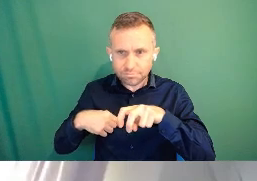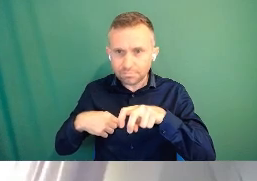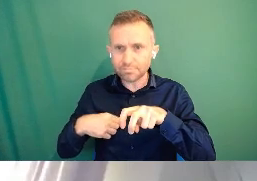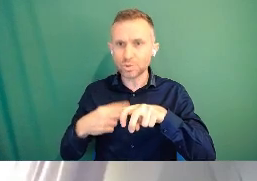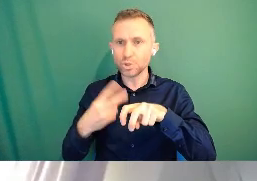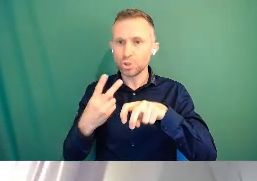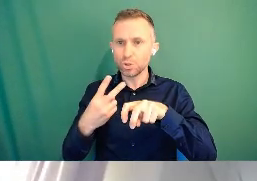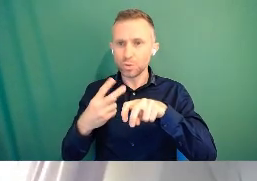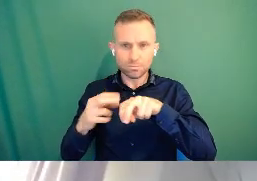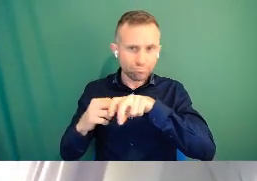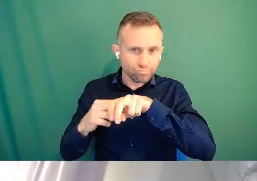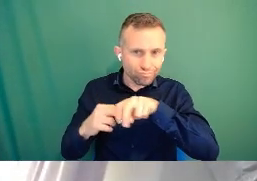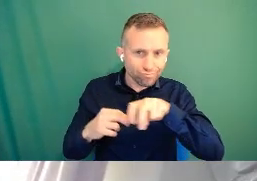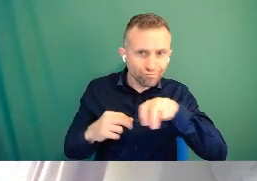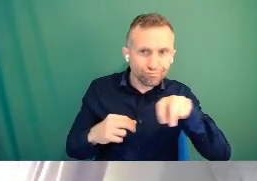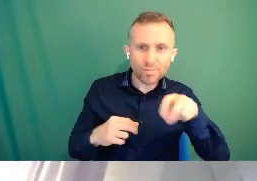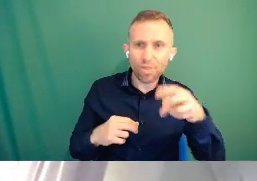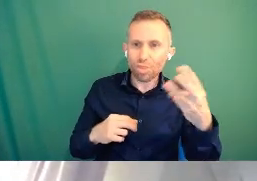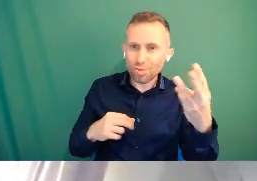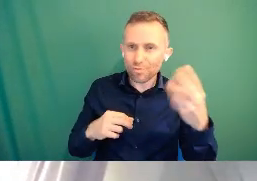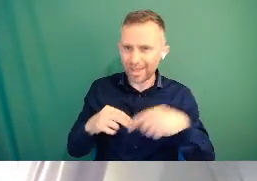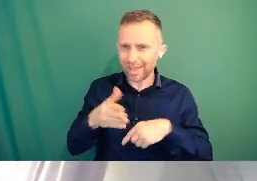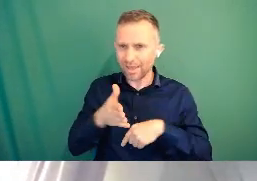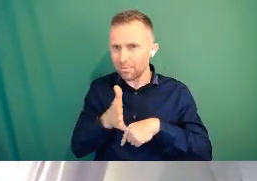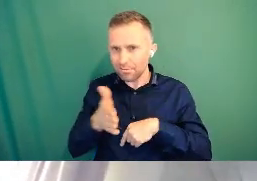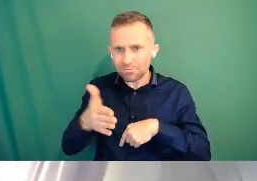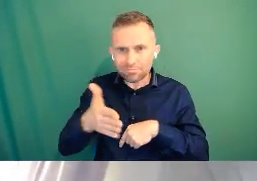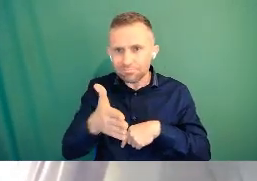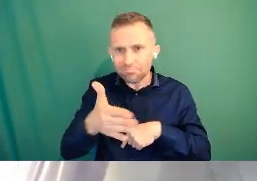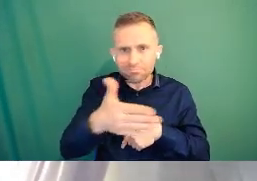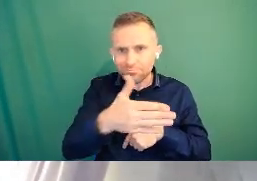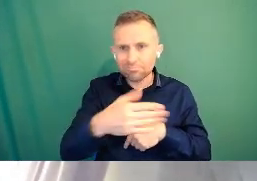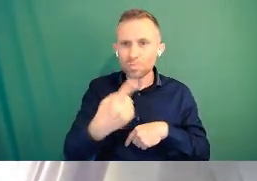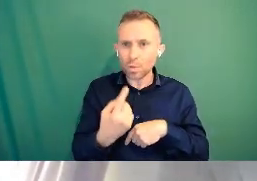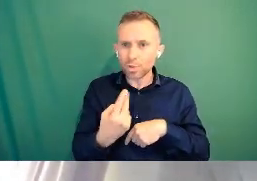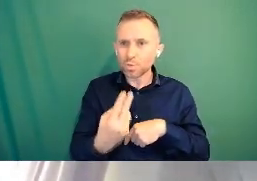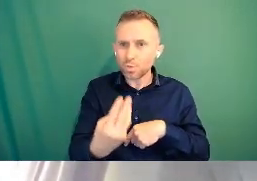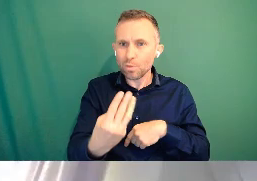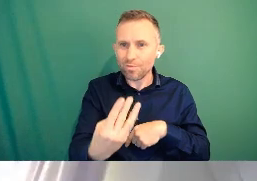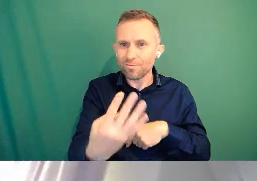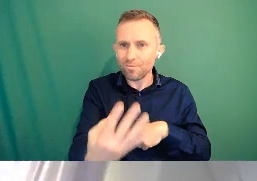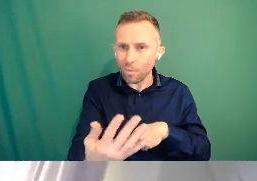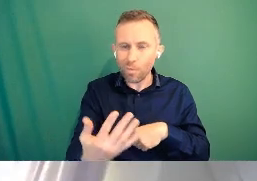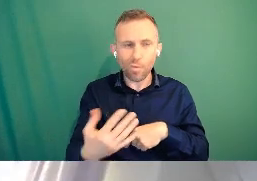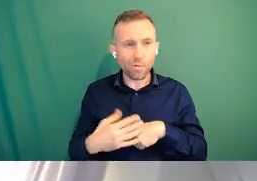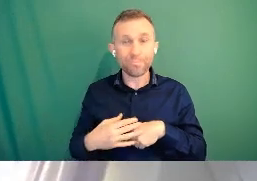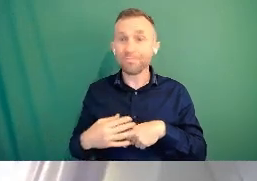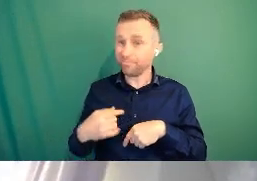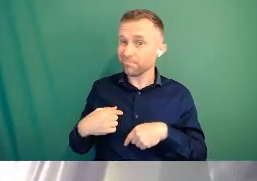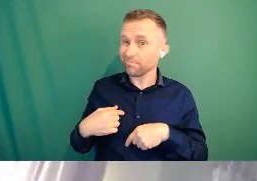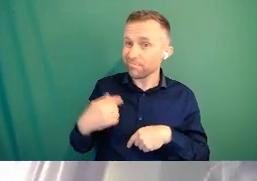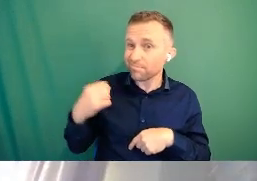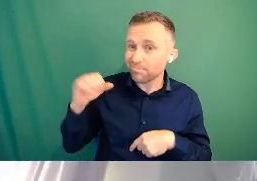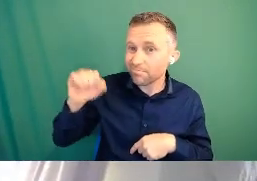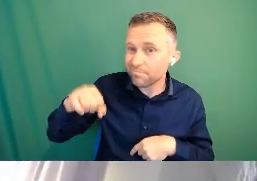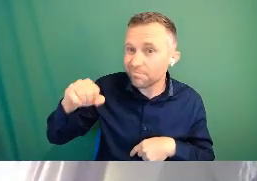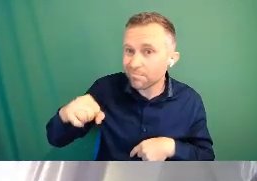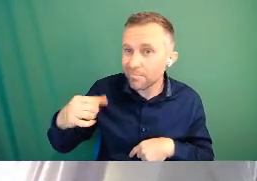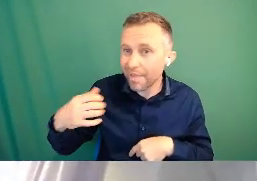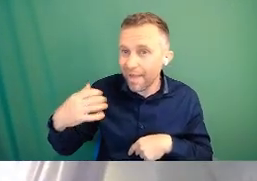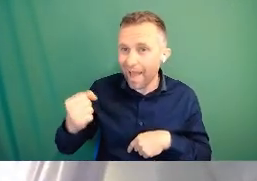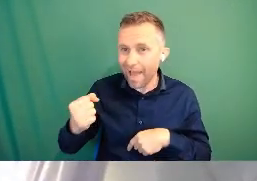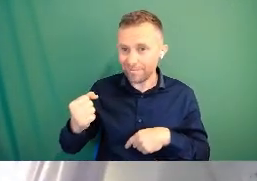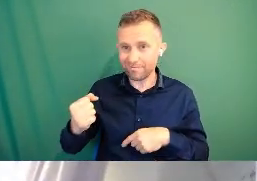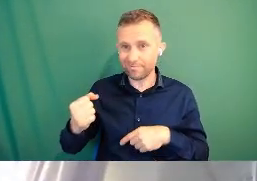what? So we recommend a route around, which is described not only by the